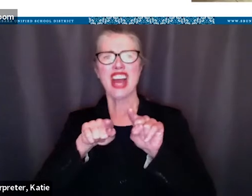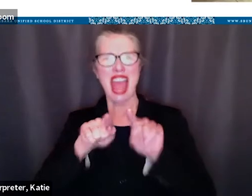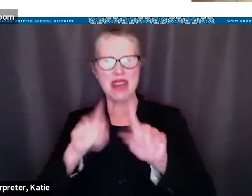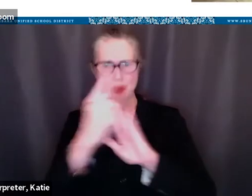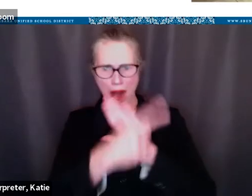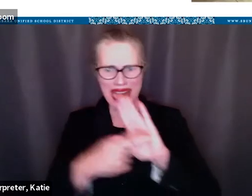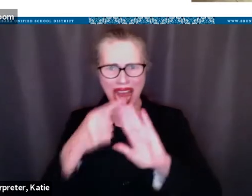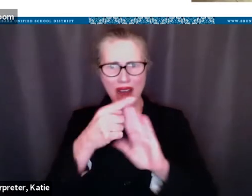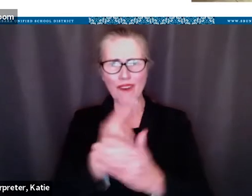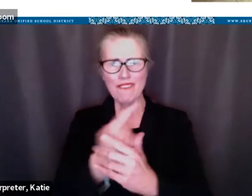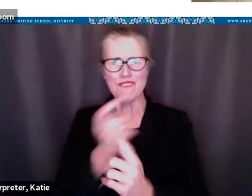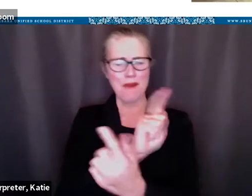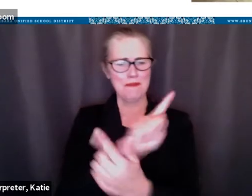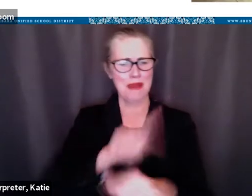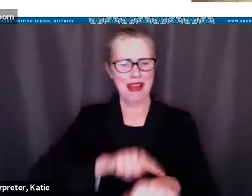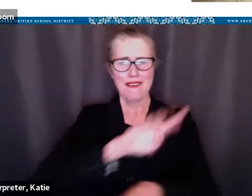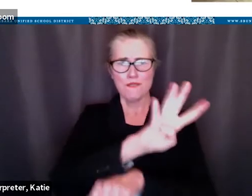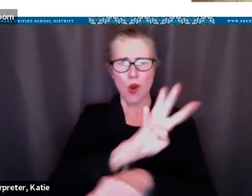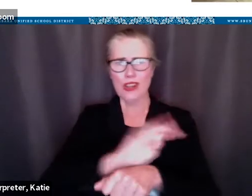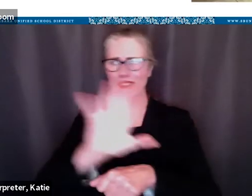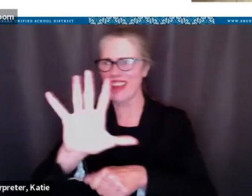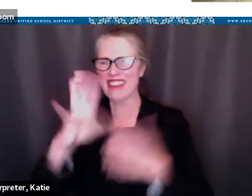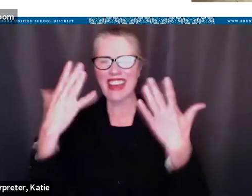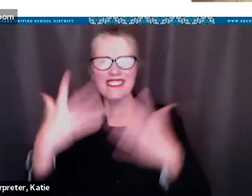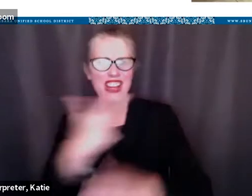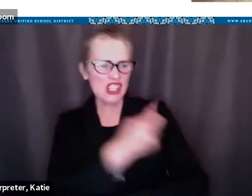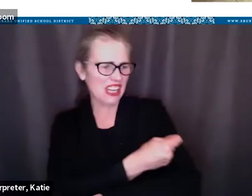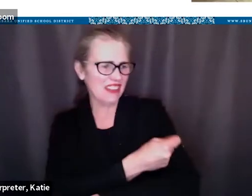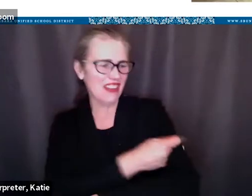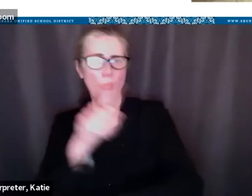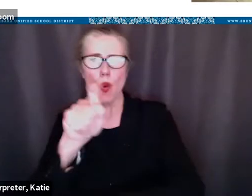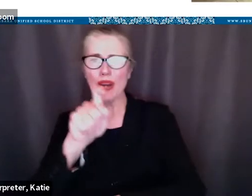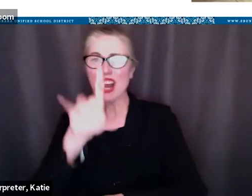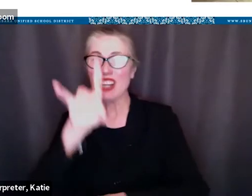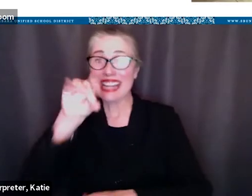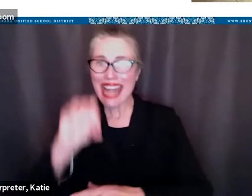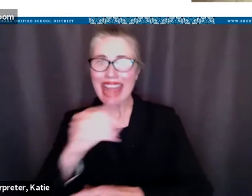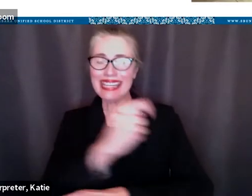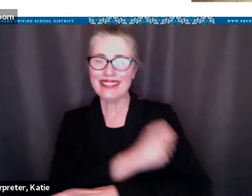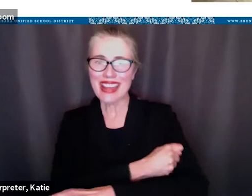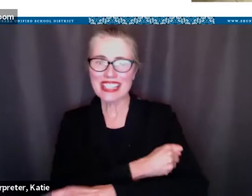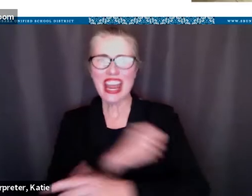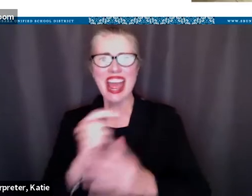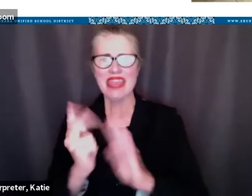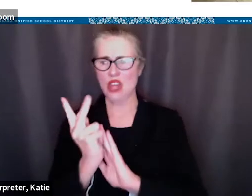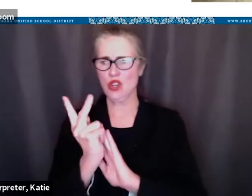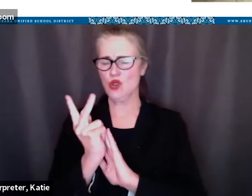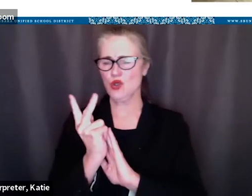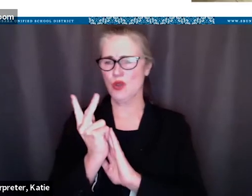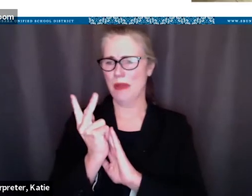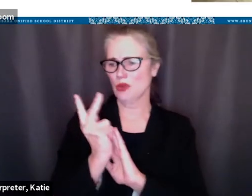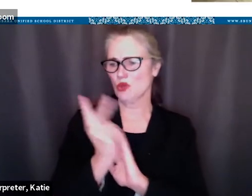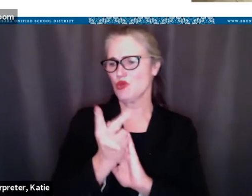vaccinations and then we were texted again 50 minutes later and they were up to 240.